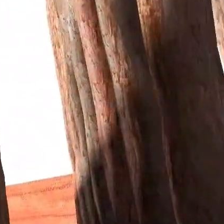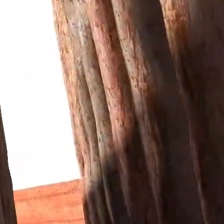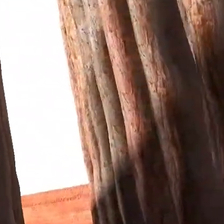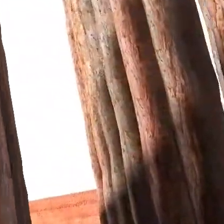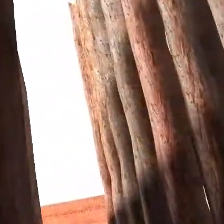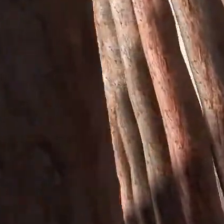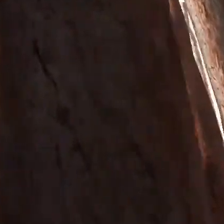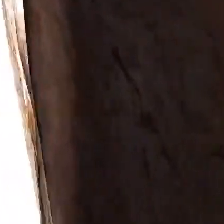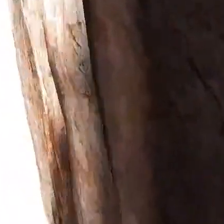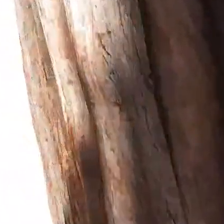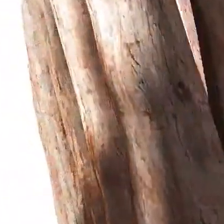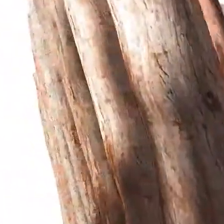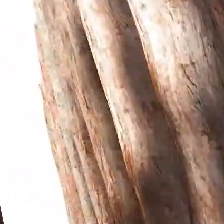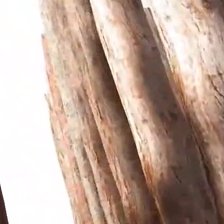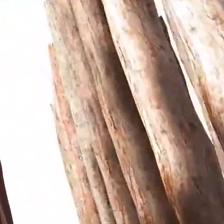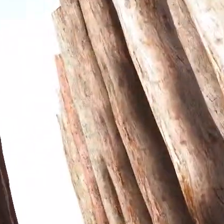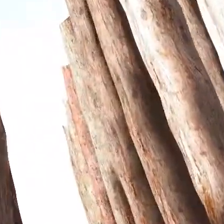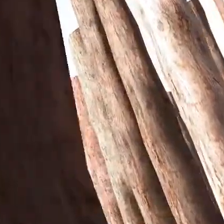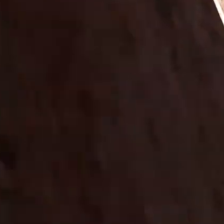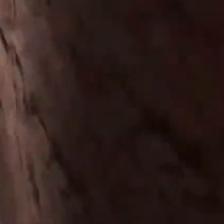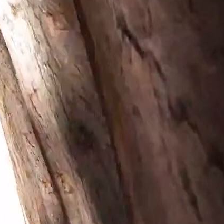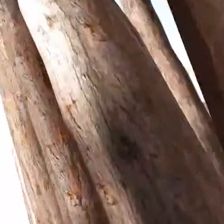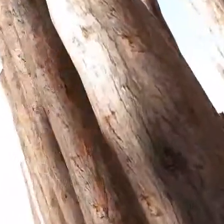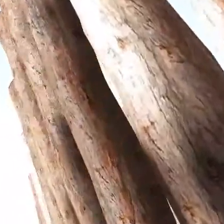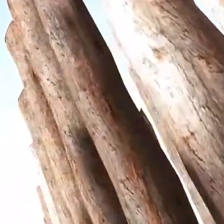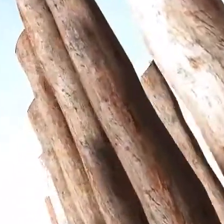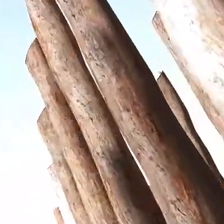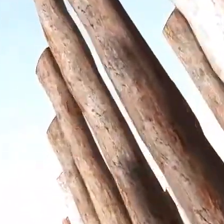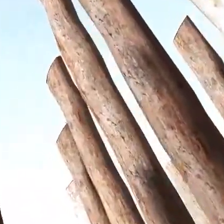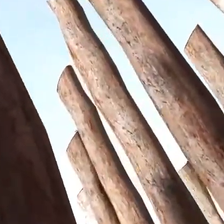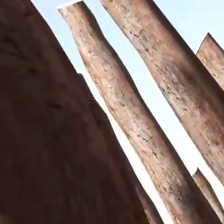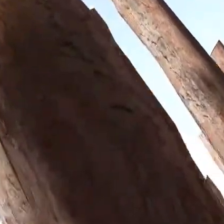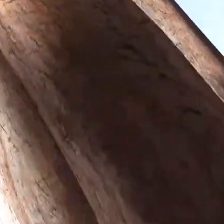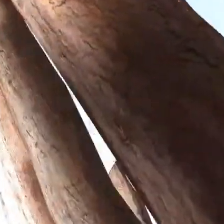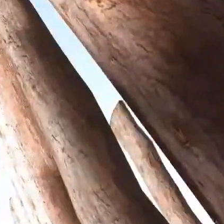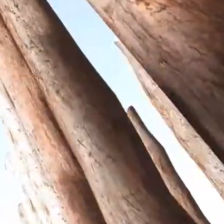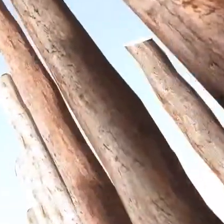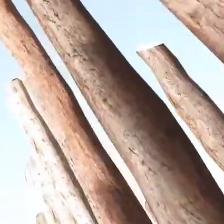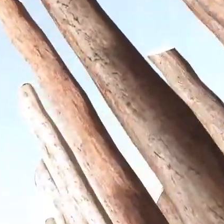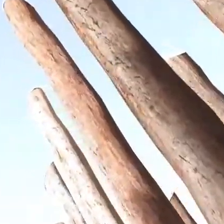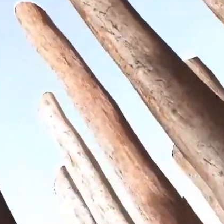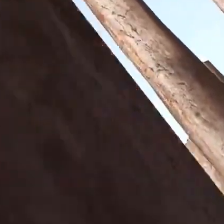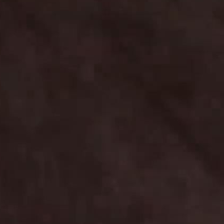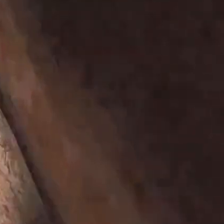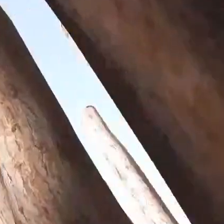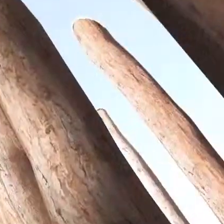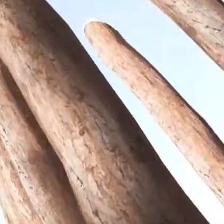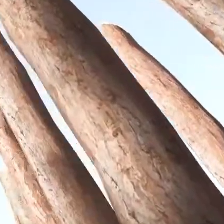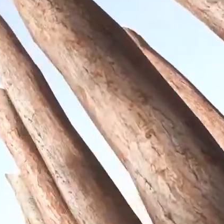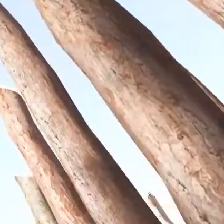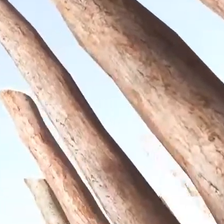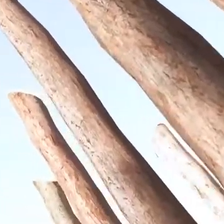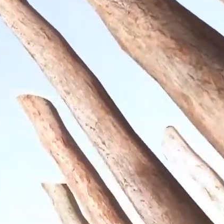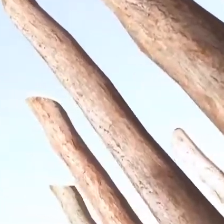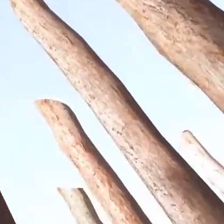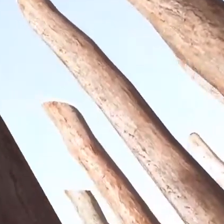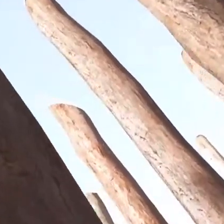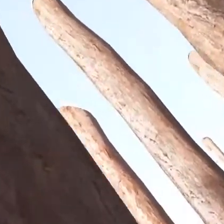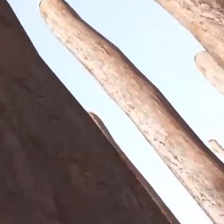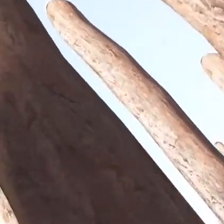Badabo. Oh, I live with a bad man, oh